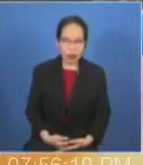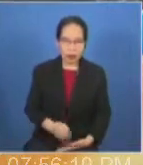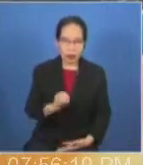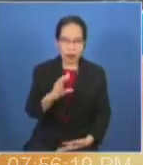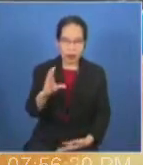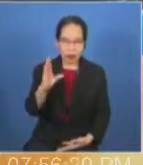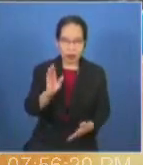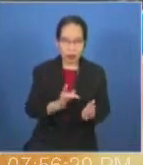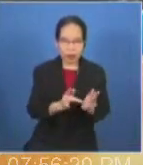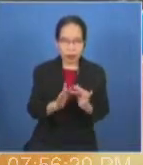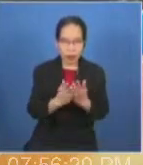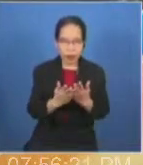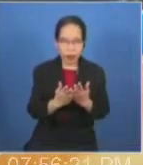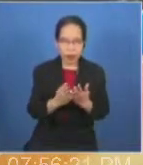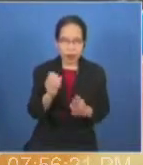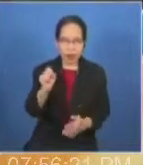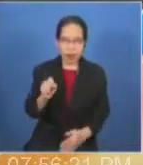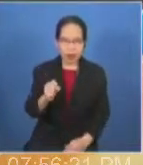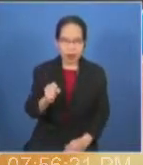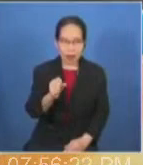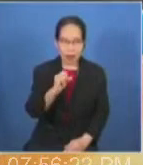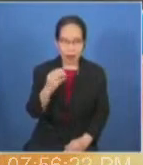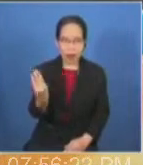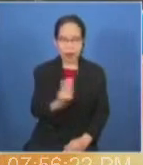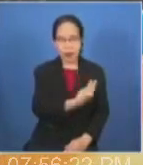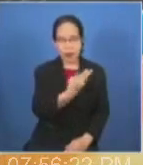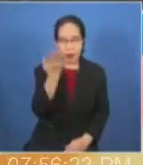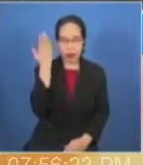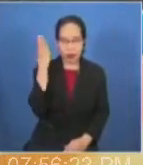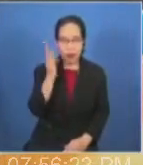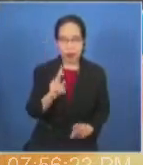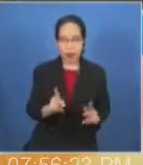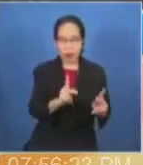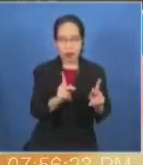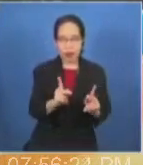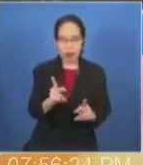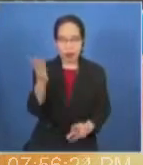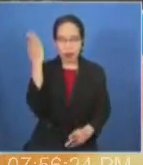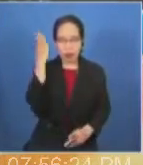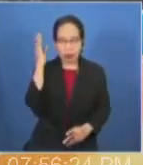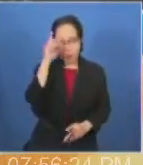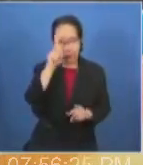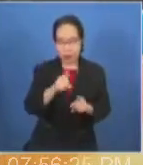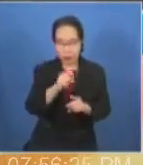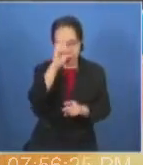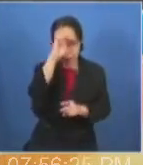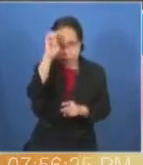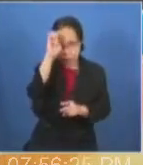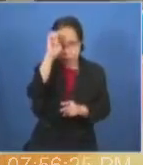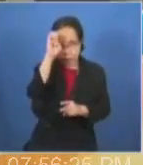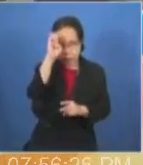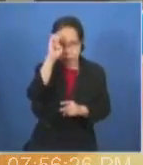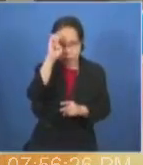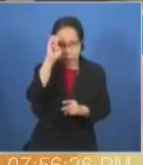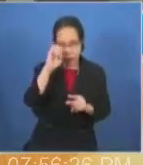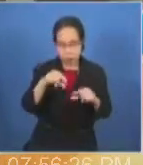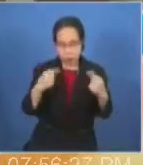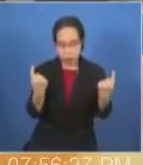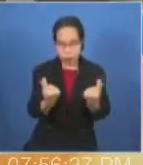Onik, is that a Bible? Yes, I'm a member of the Old Path. Oh, the Old Path? Is that Brother Ellie's Raise the